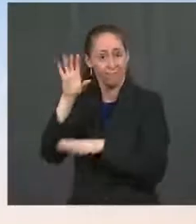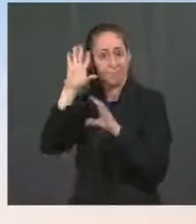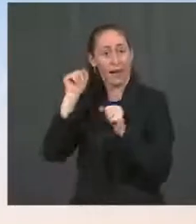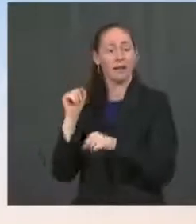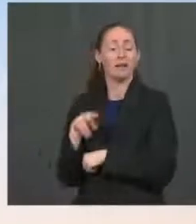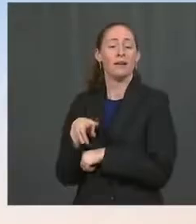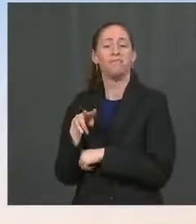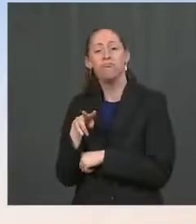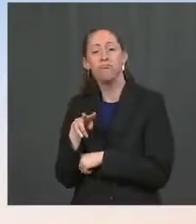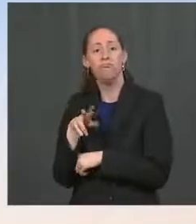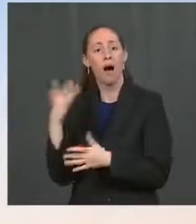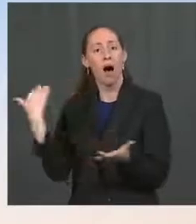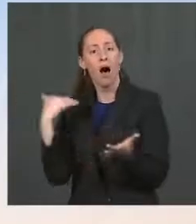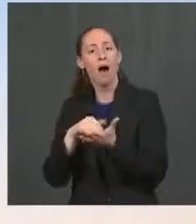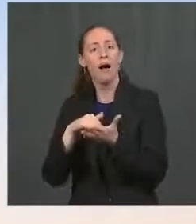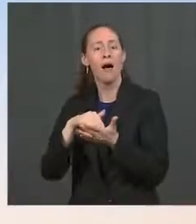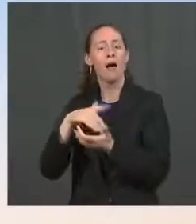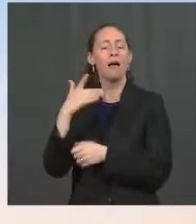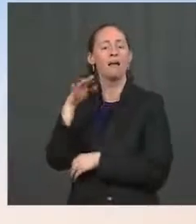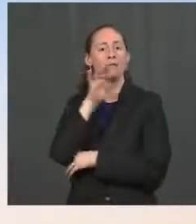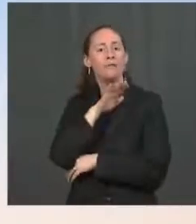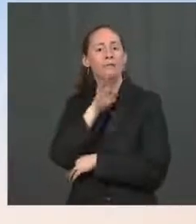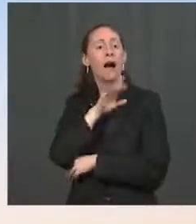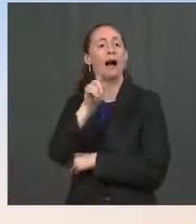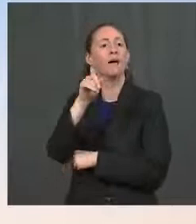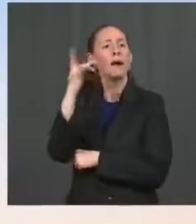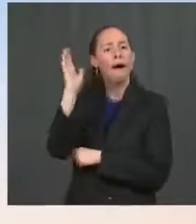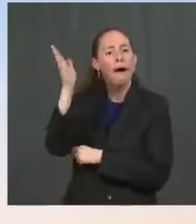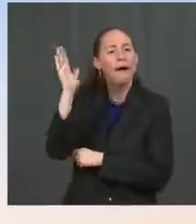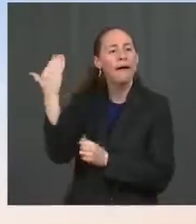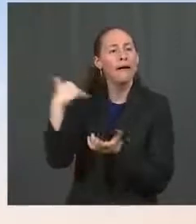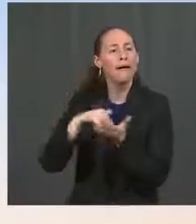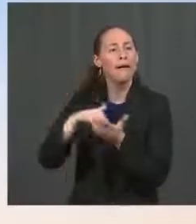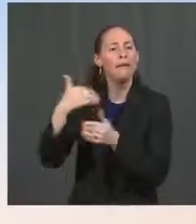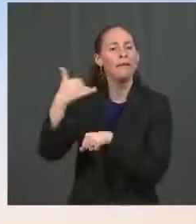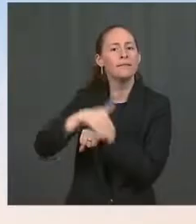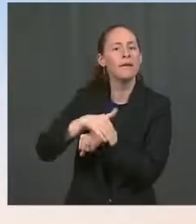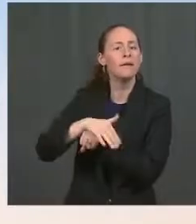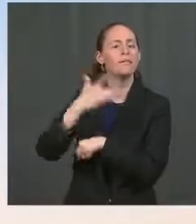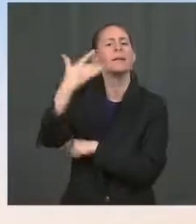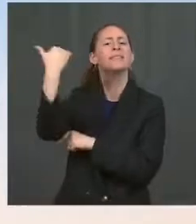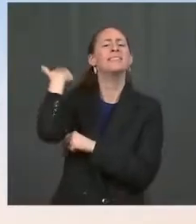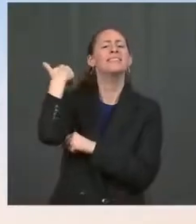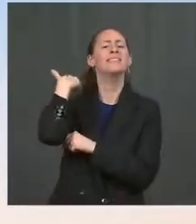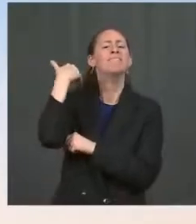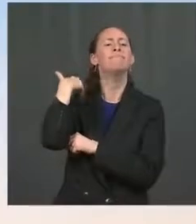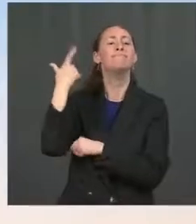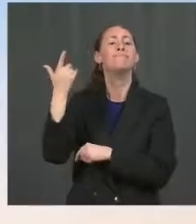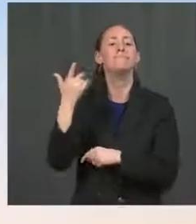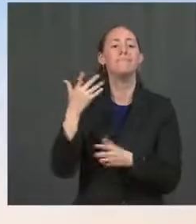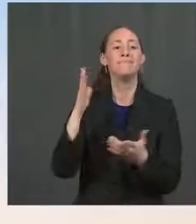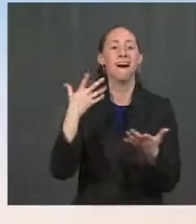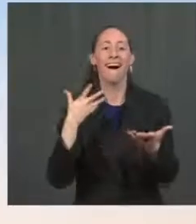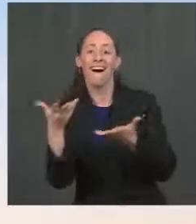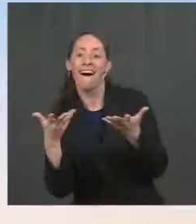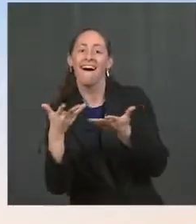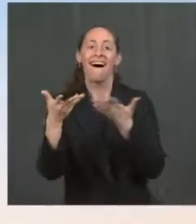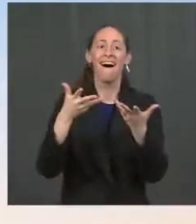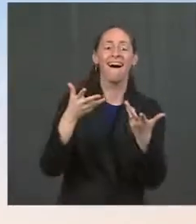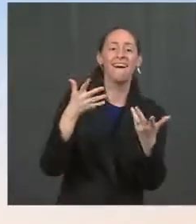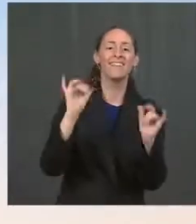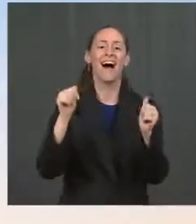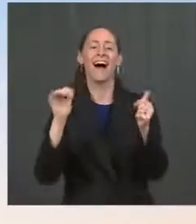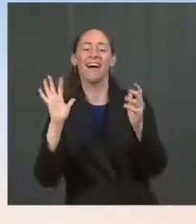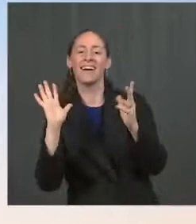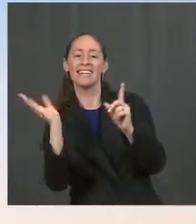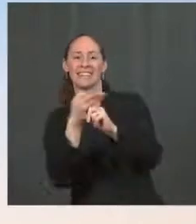said there are limitations in what his speeches can do. Why is there any hope that this will change anything at all? Well, this speech isn't just